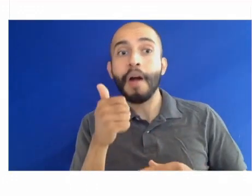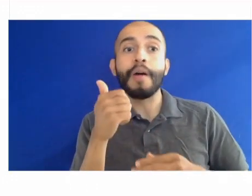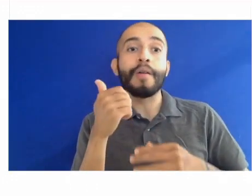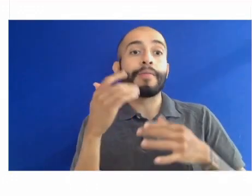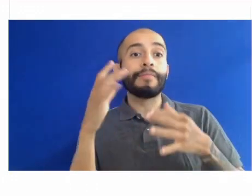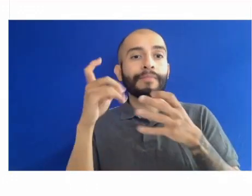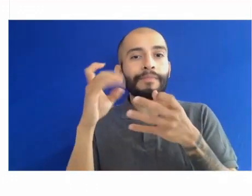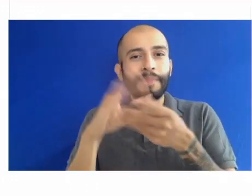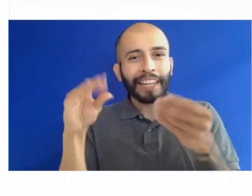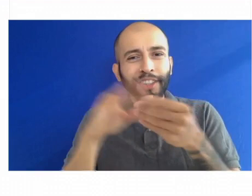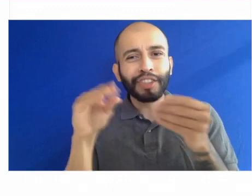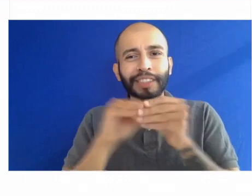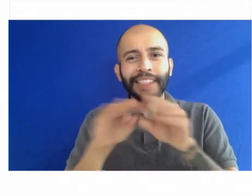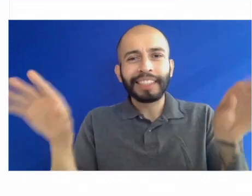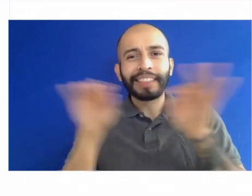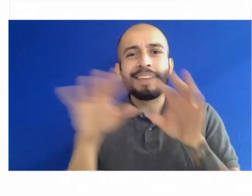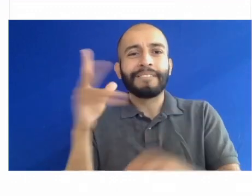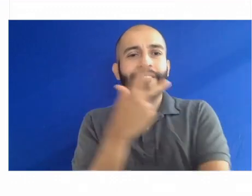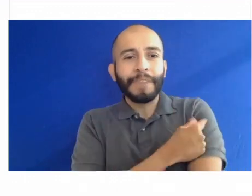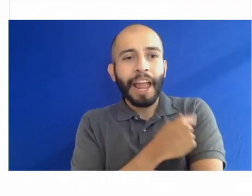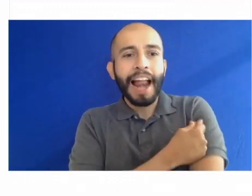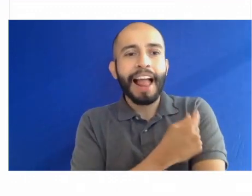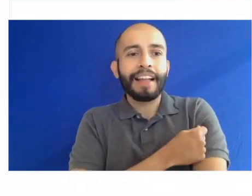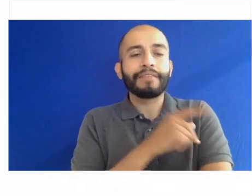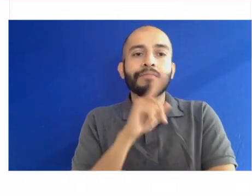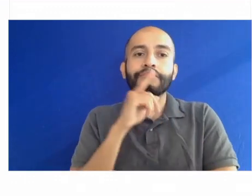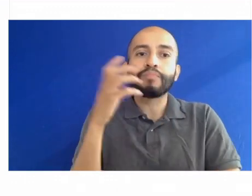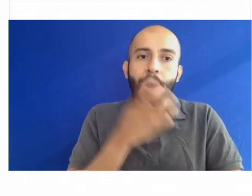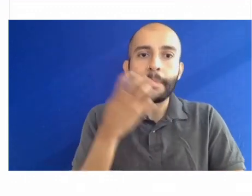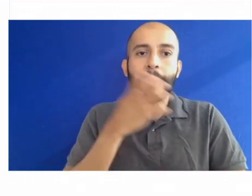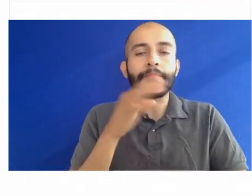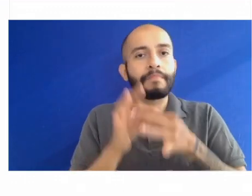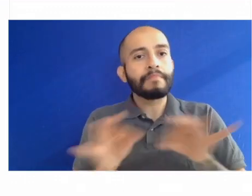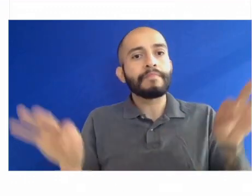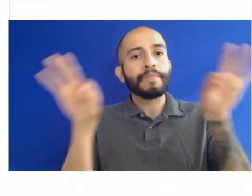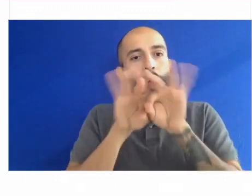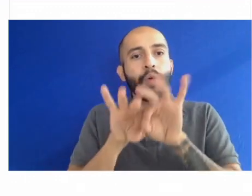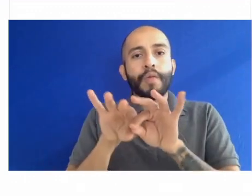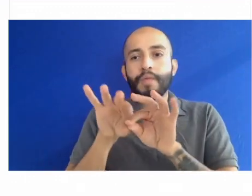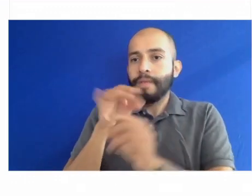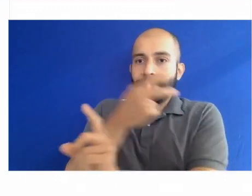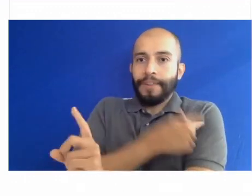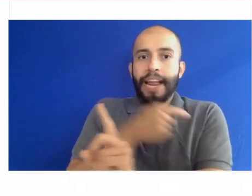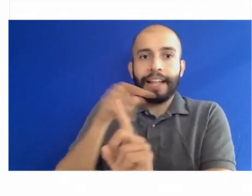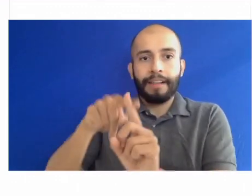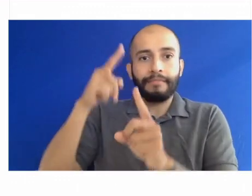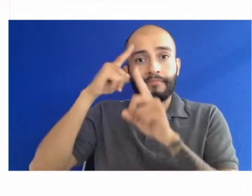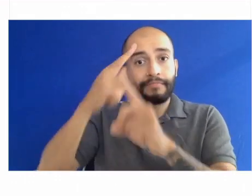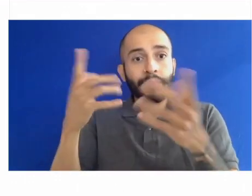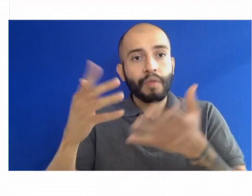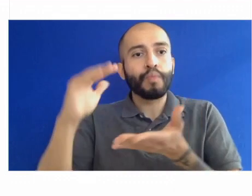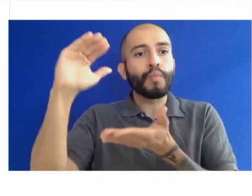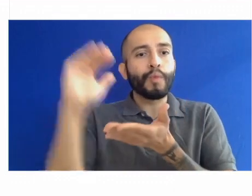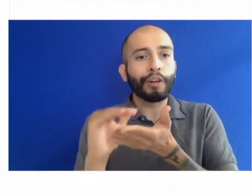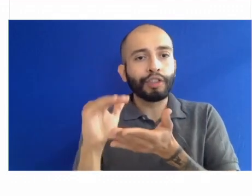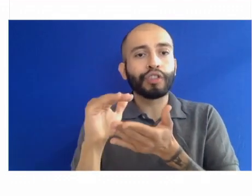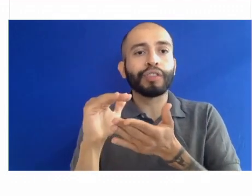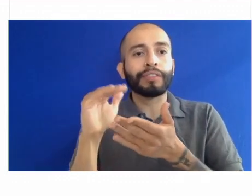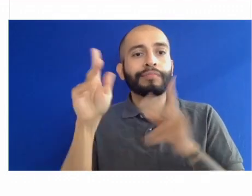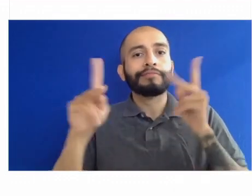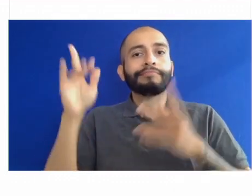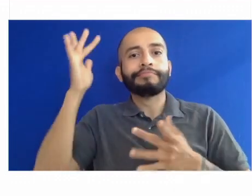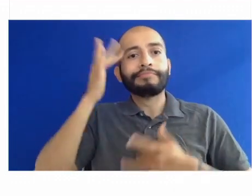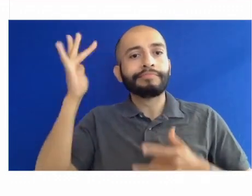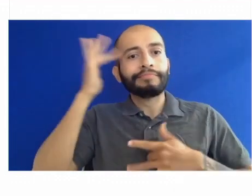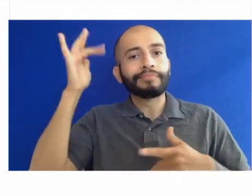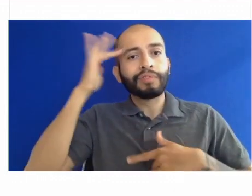the message to the chronically ill / immune compromised that think they are going to die tomorrow. And these vaccines can only do so much